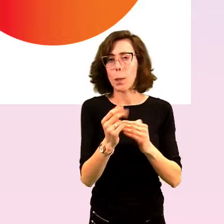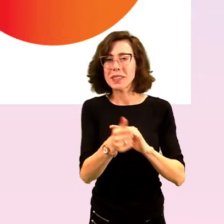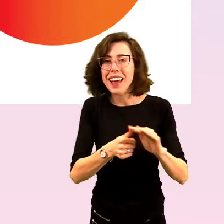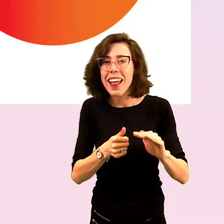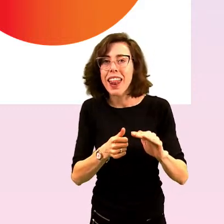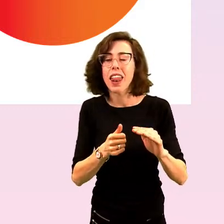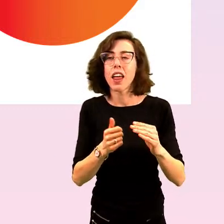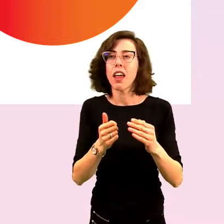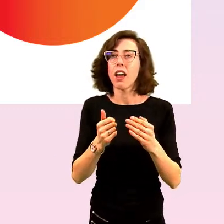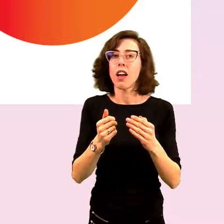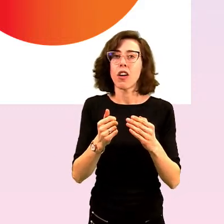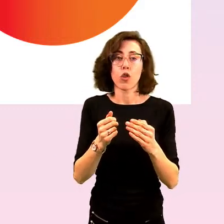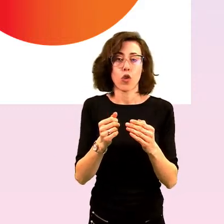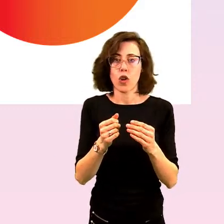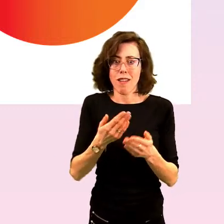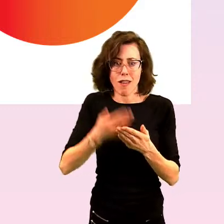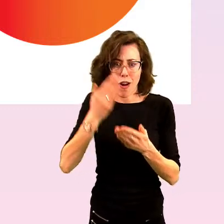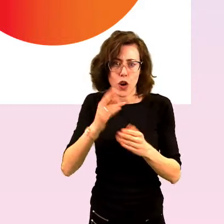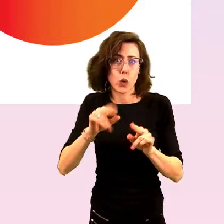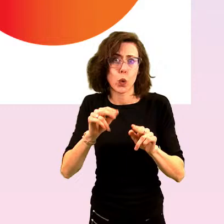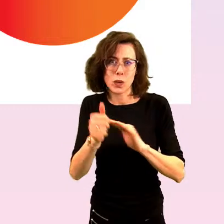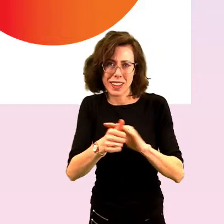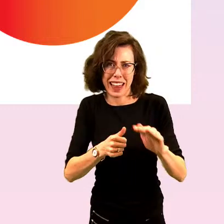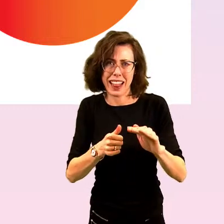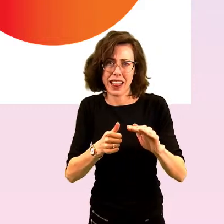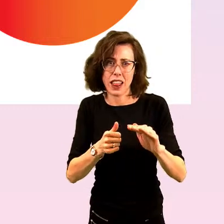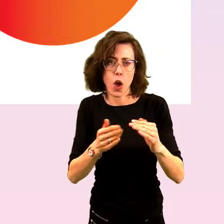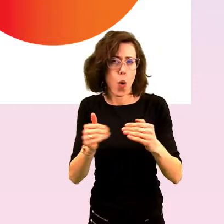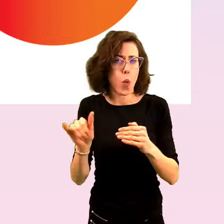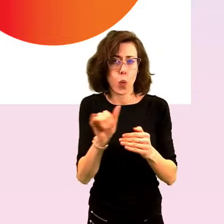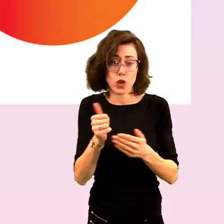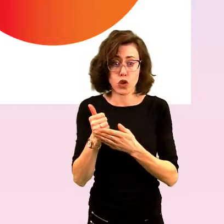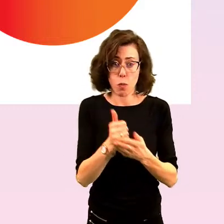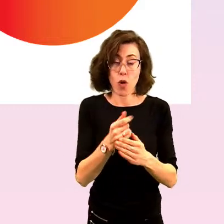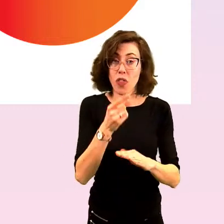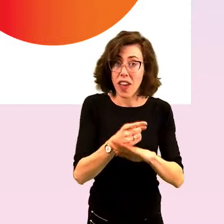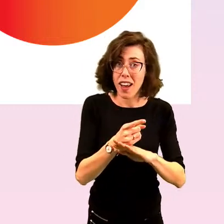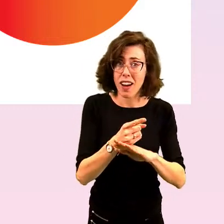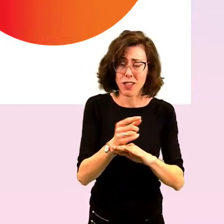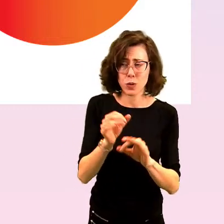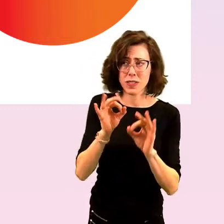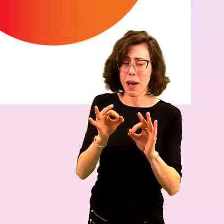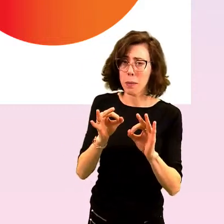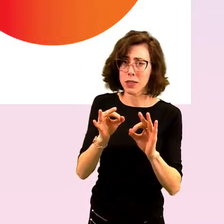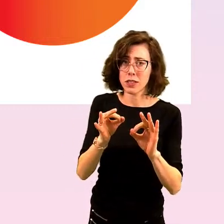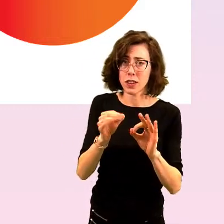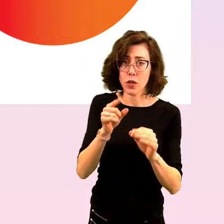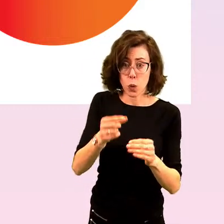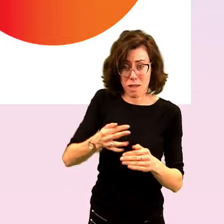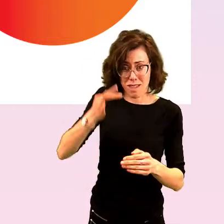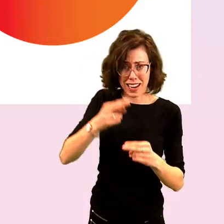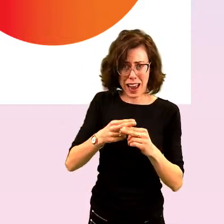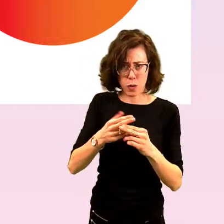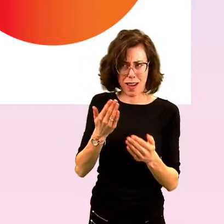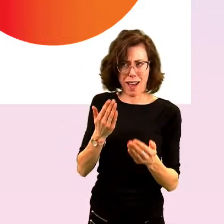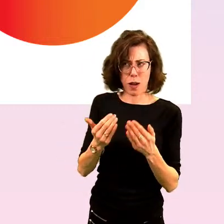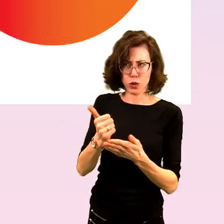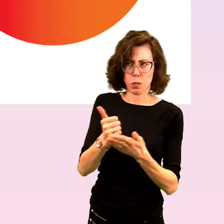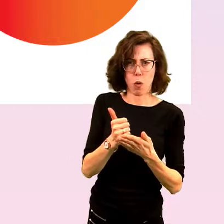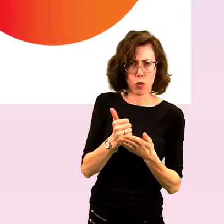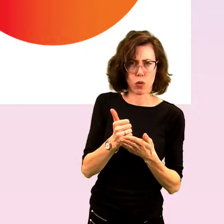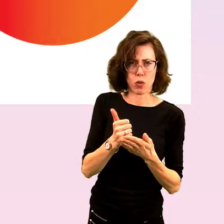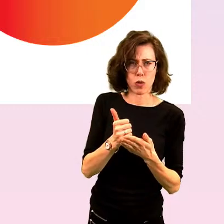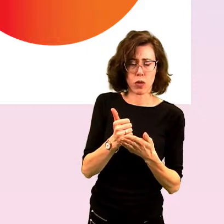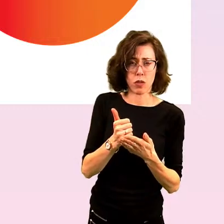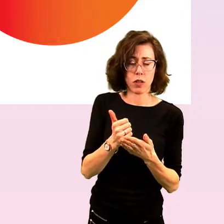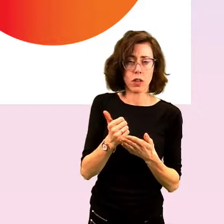available. And it's it's such a good idea. It's only just gone live, and I think it's really helping people navigate